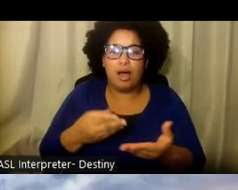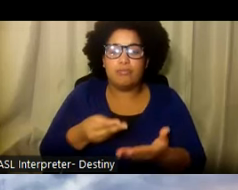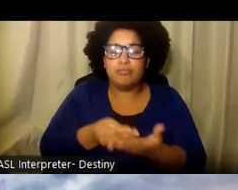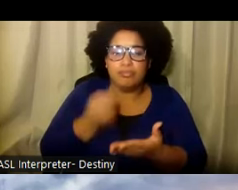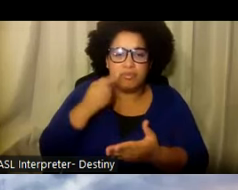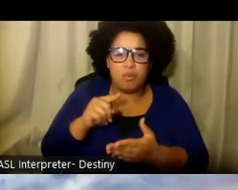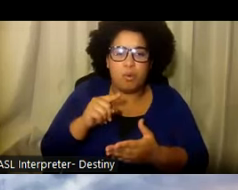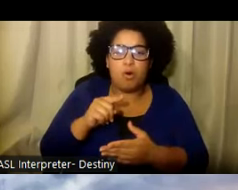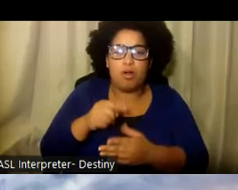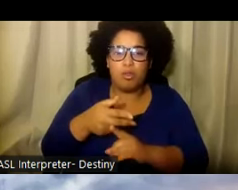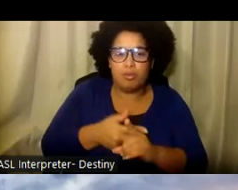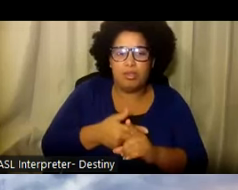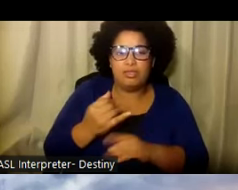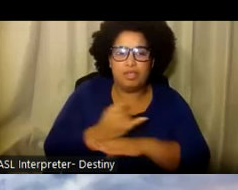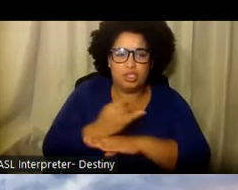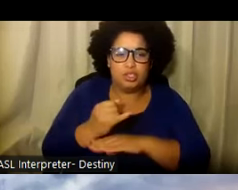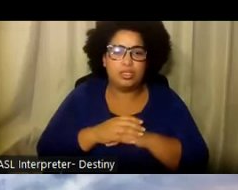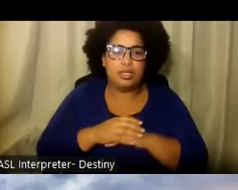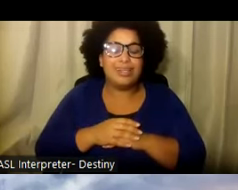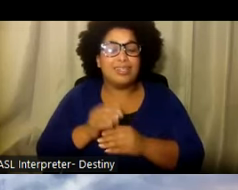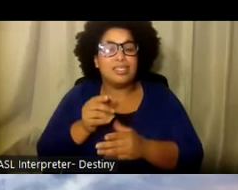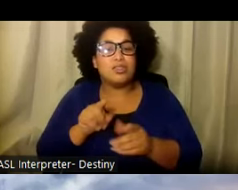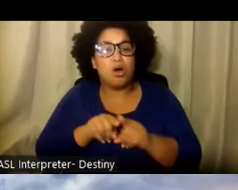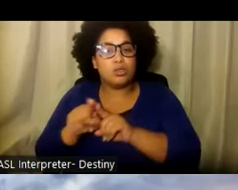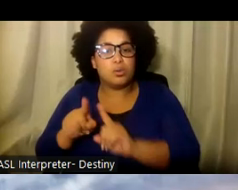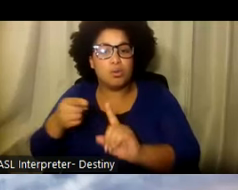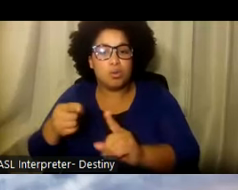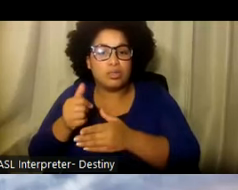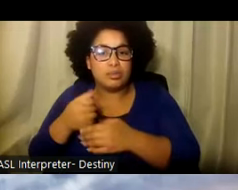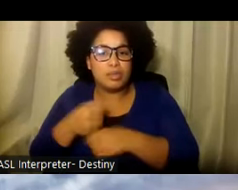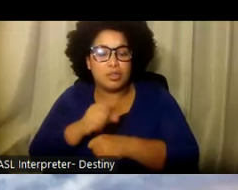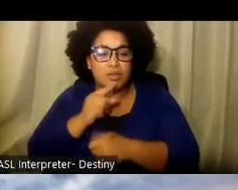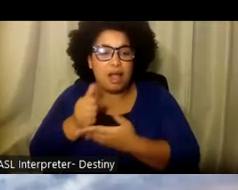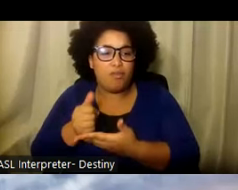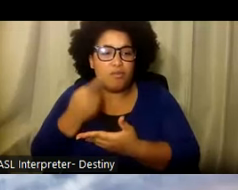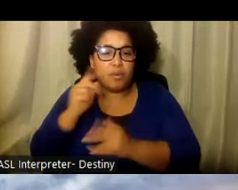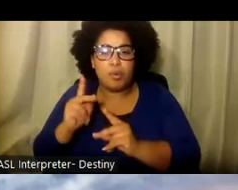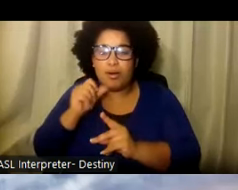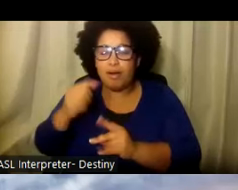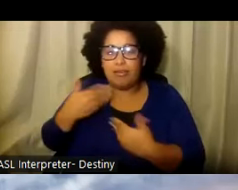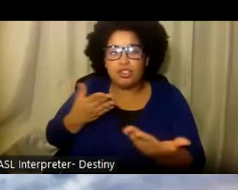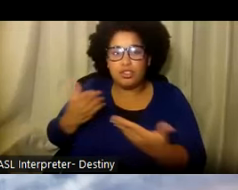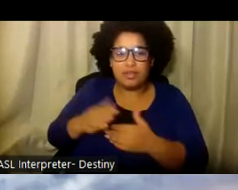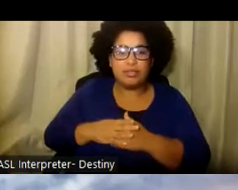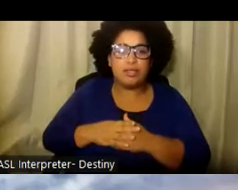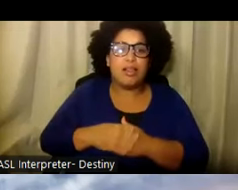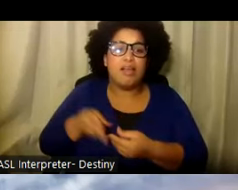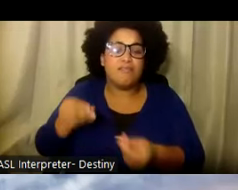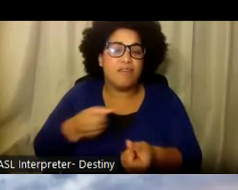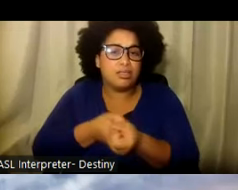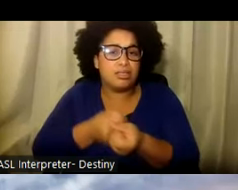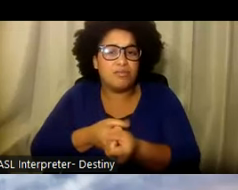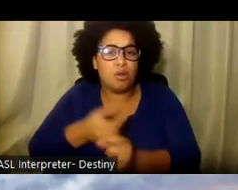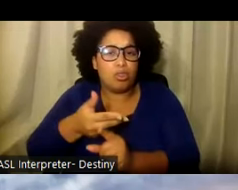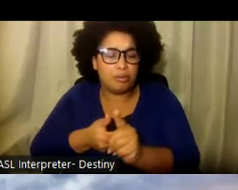otherwise found their way to developmental services. Intern wages are funded by the state for 3 months, with funding that